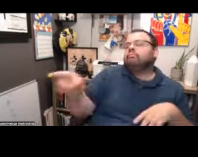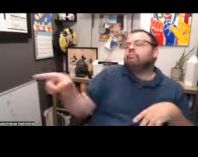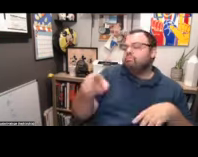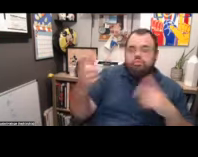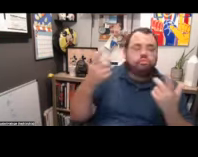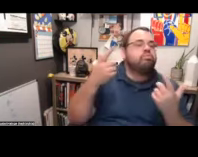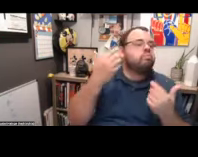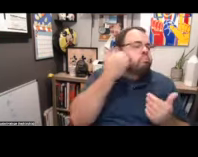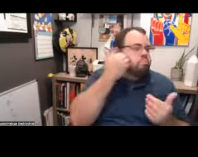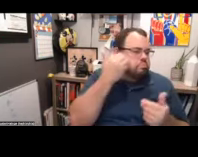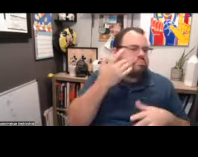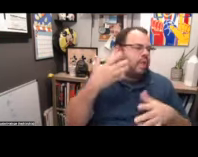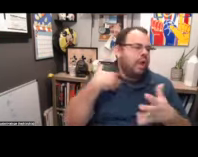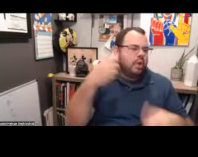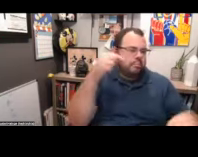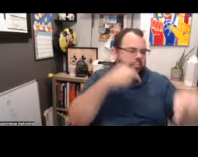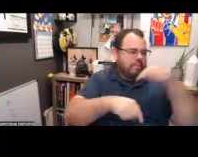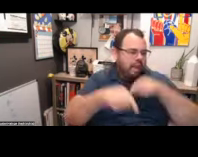So both of my parents,